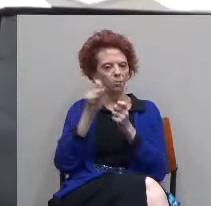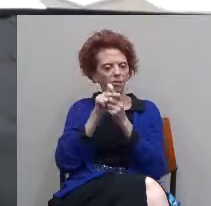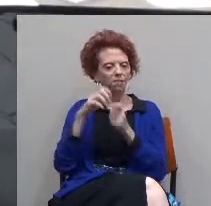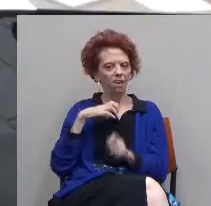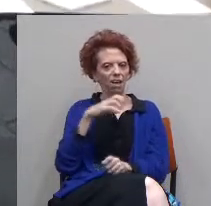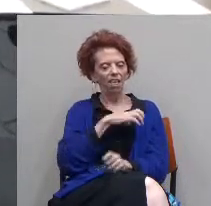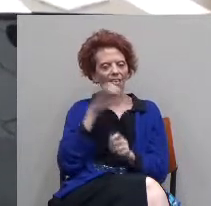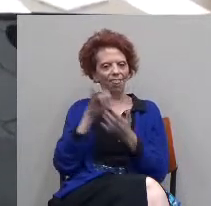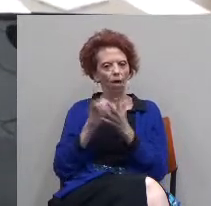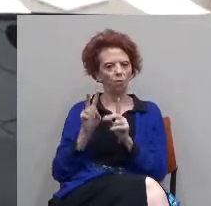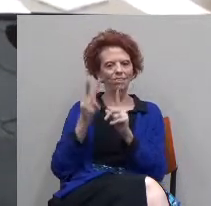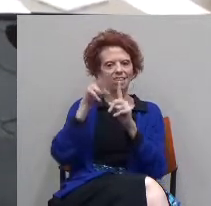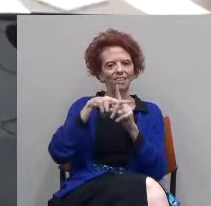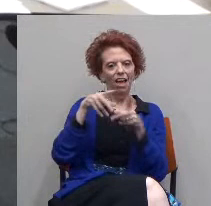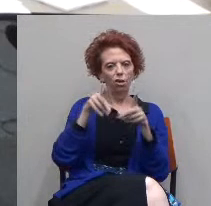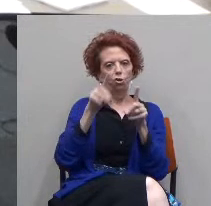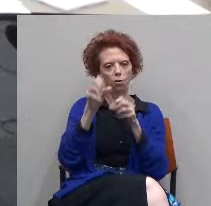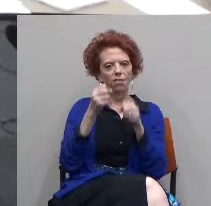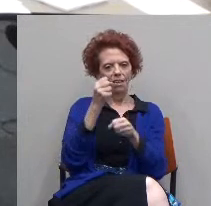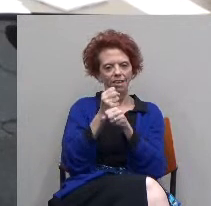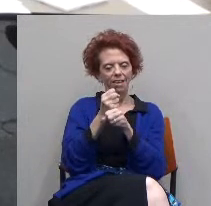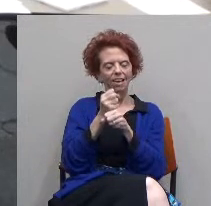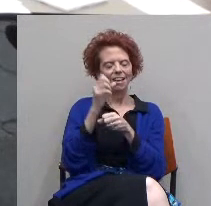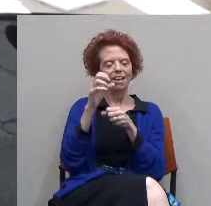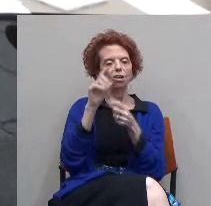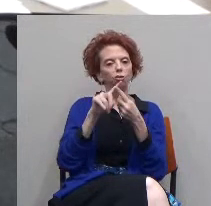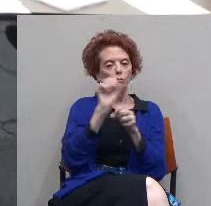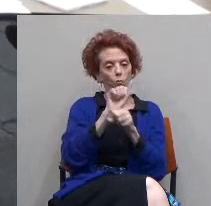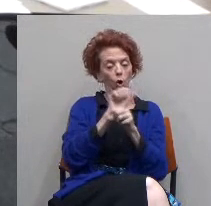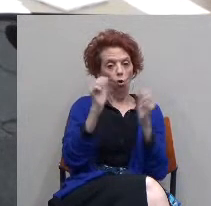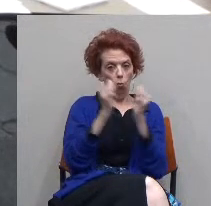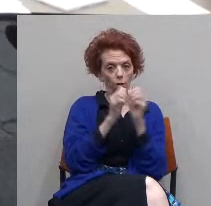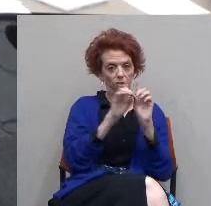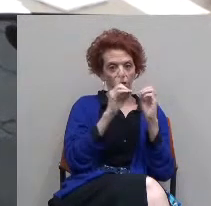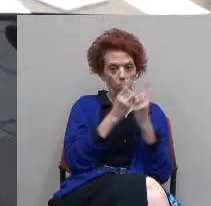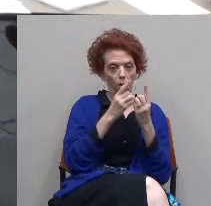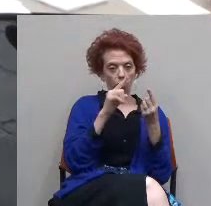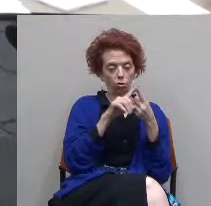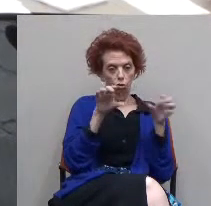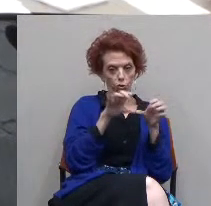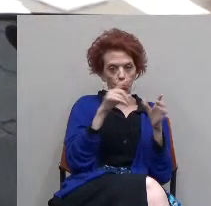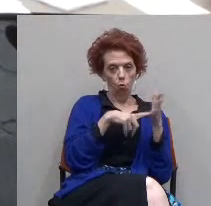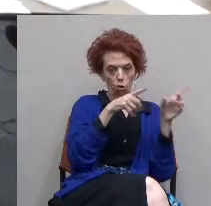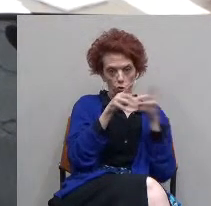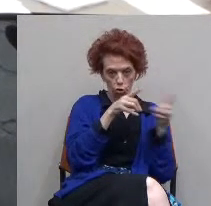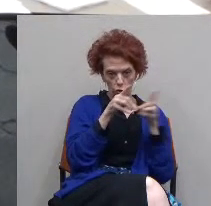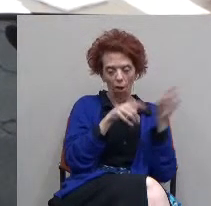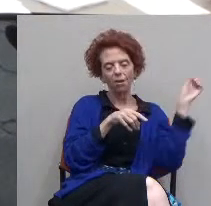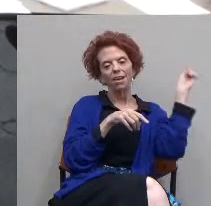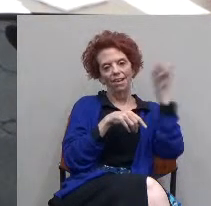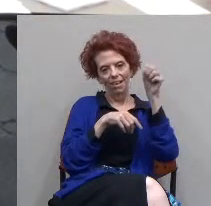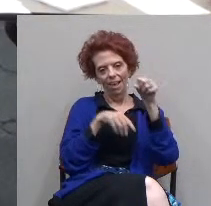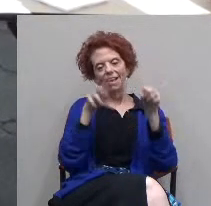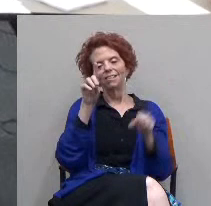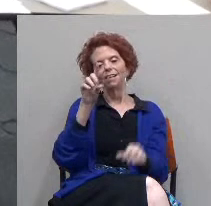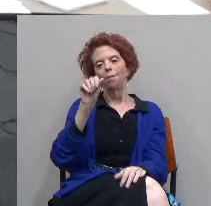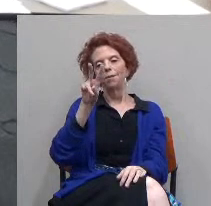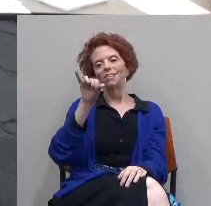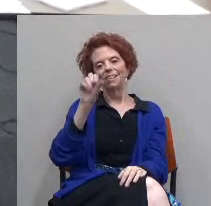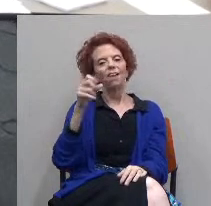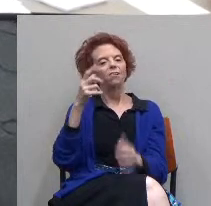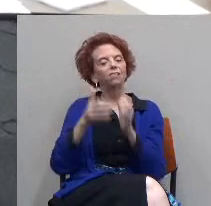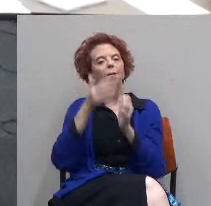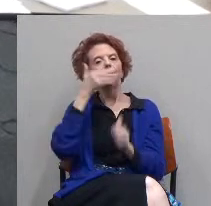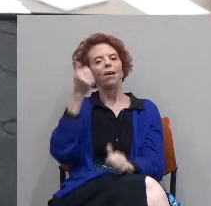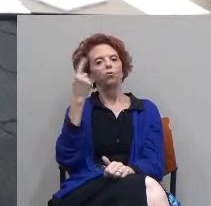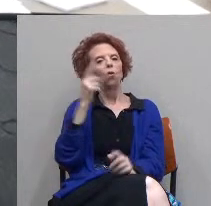was assigned throughout the year to work alongside the department to do what you're describing? Yeah, I think Ms. Davis would be the best one to